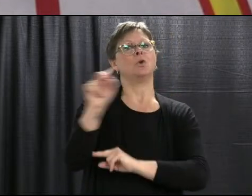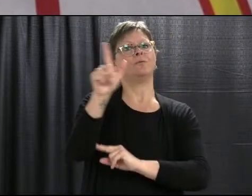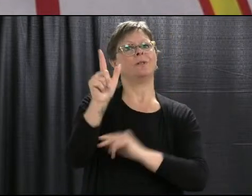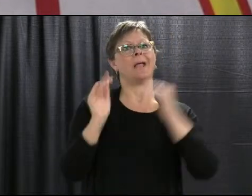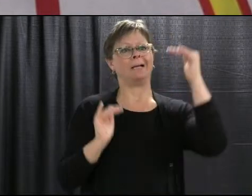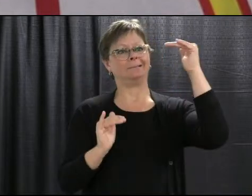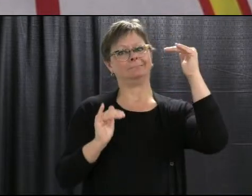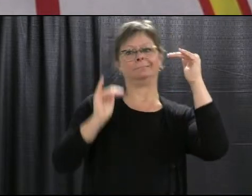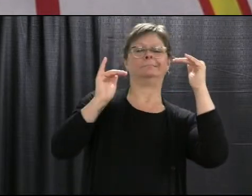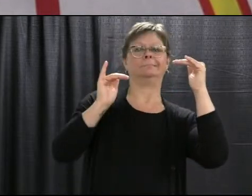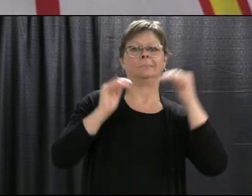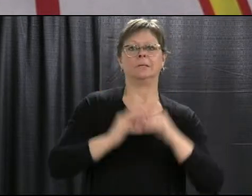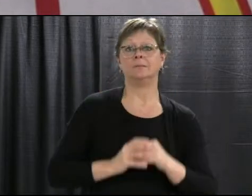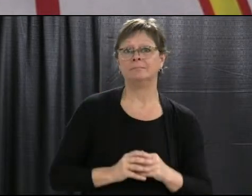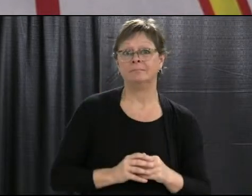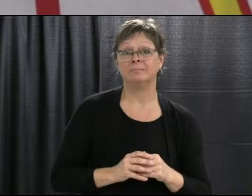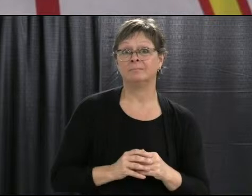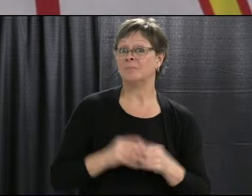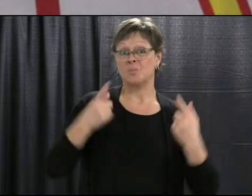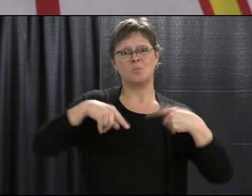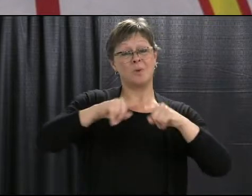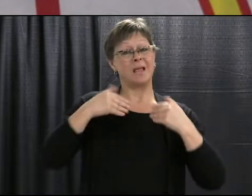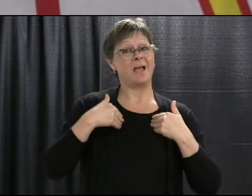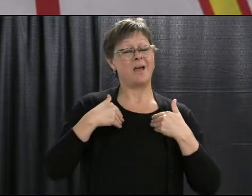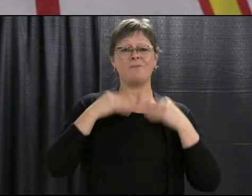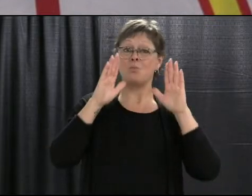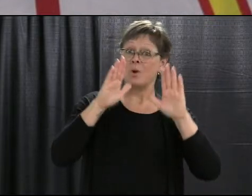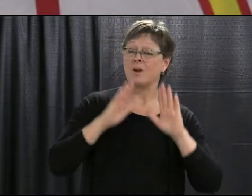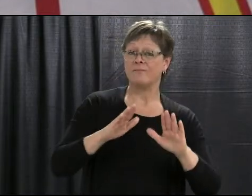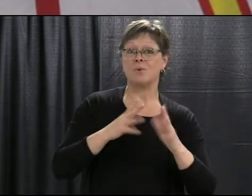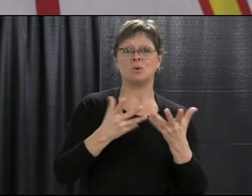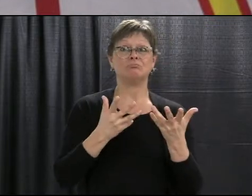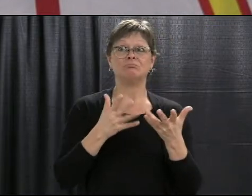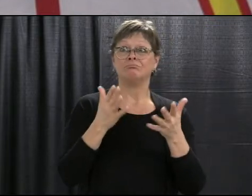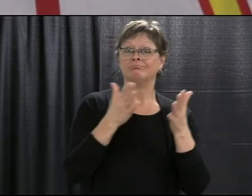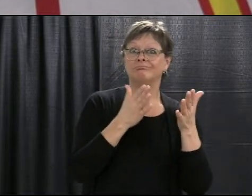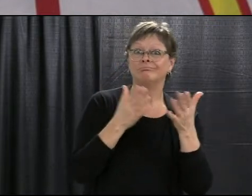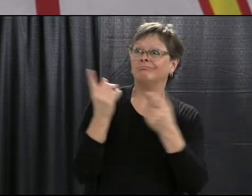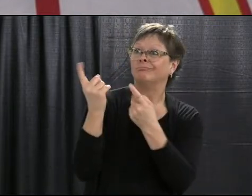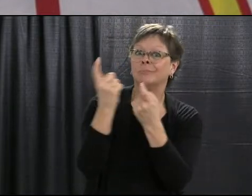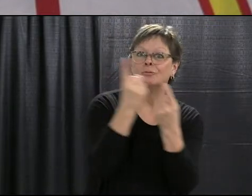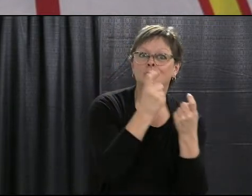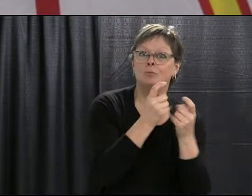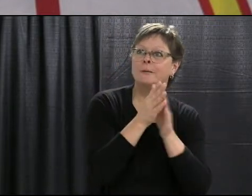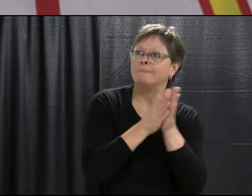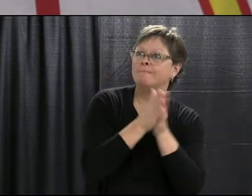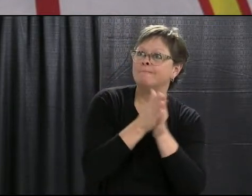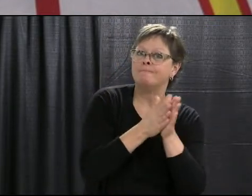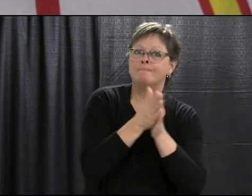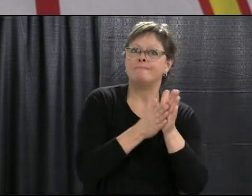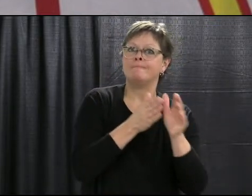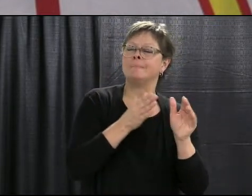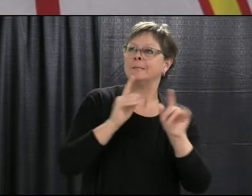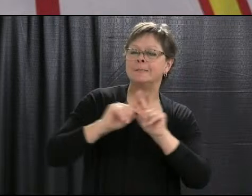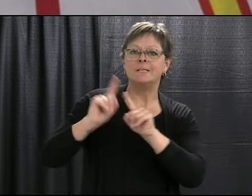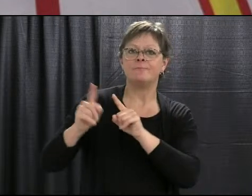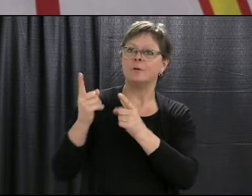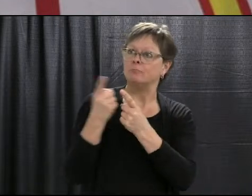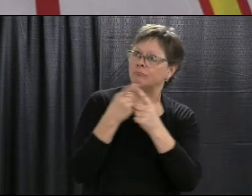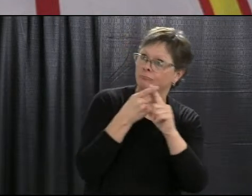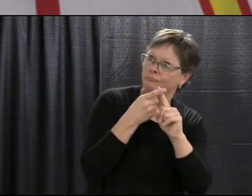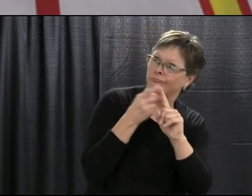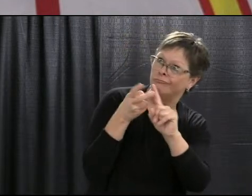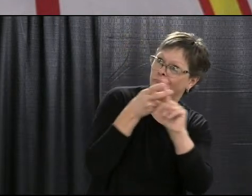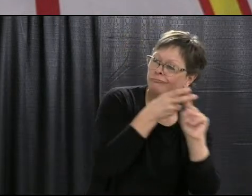attractive incentives in place across the country. We have put a number of recruitment missions in place. We are starting to see